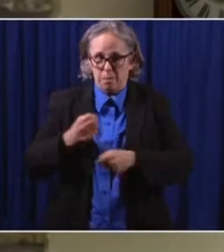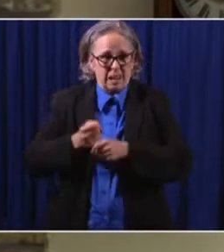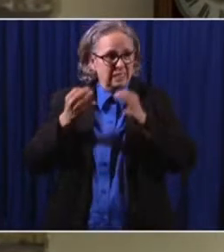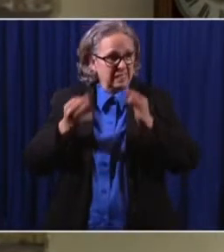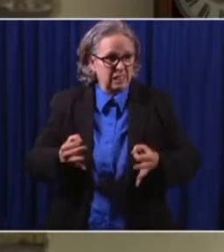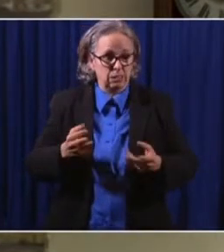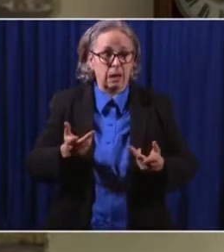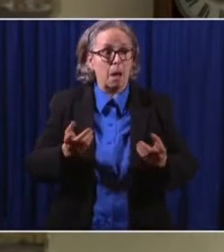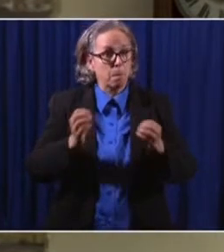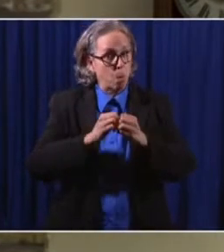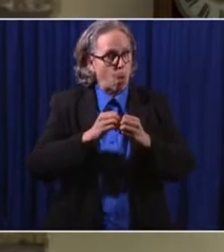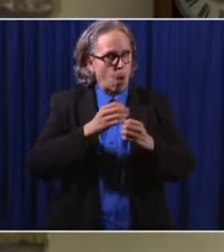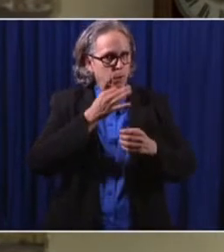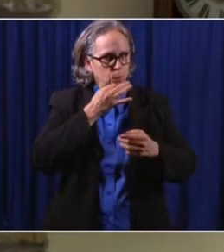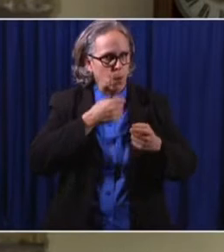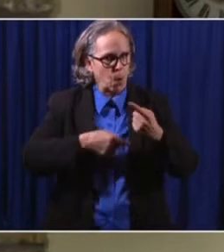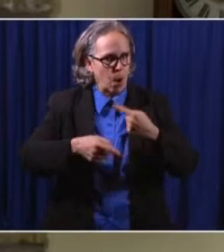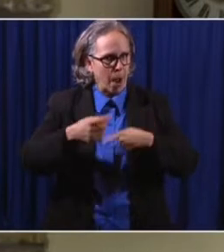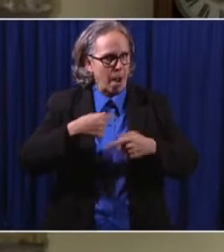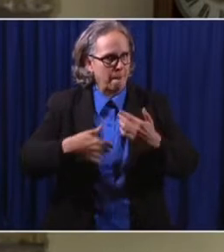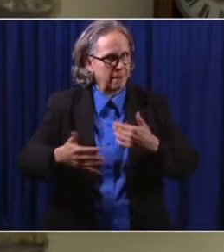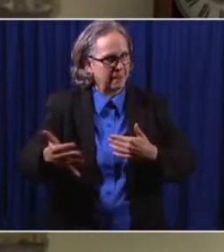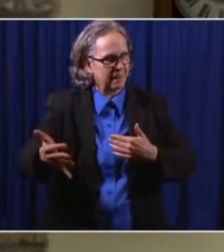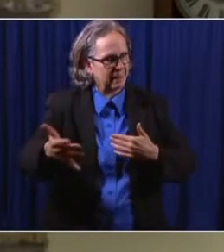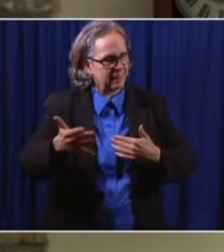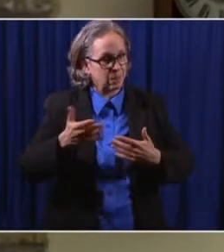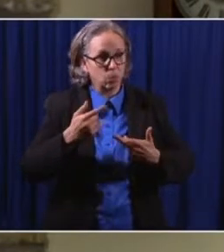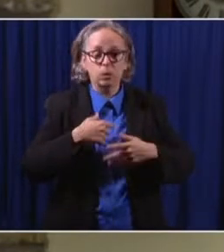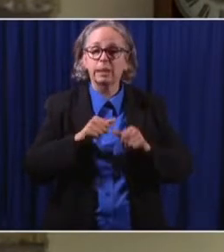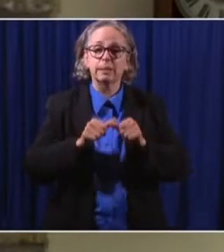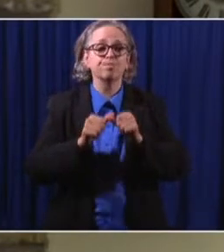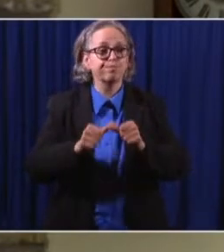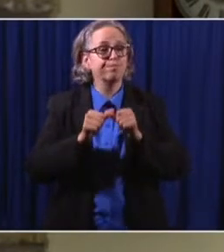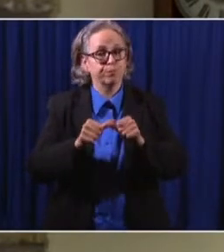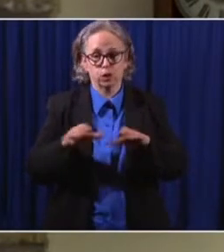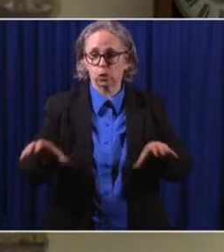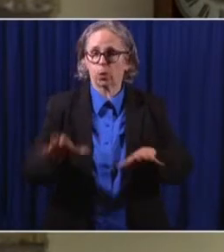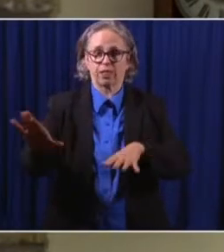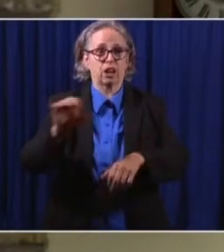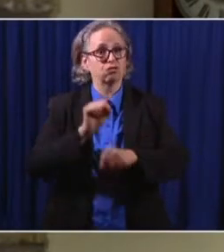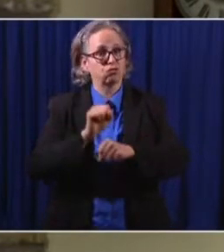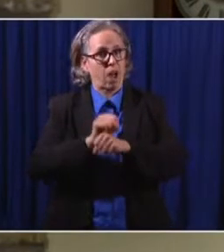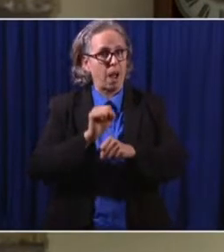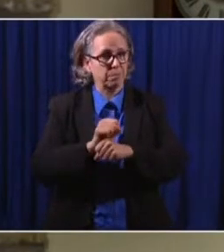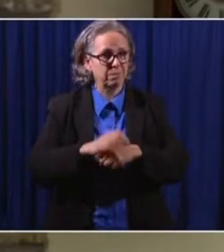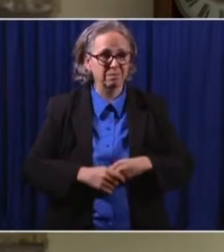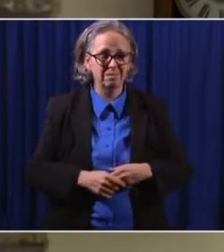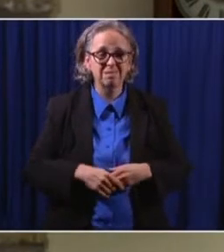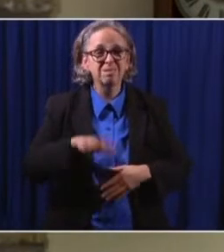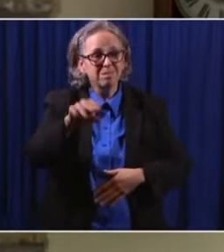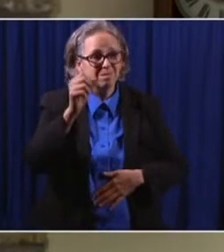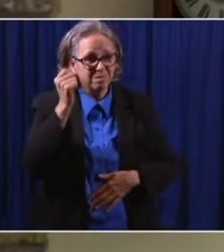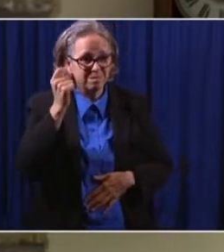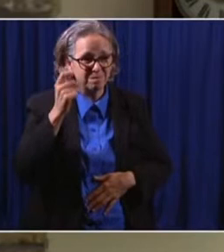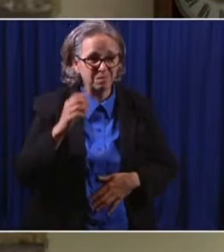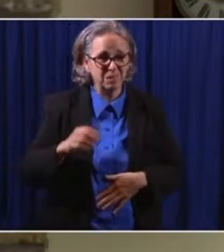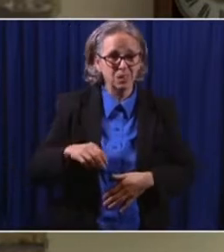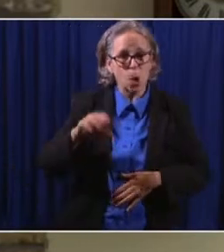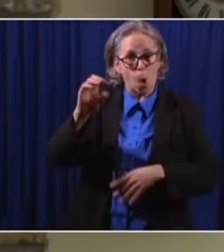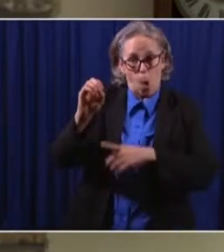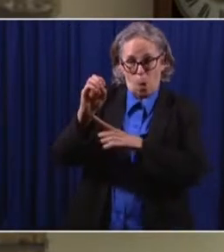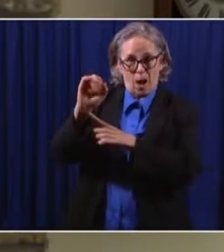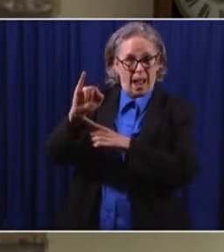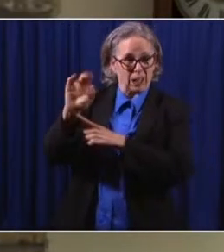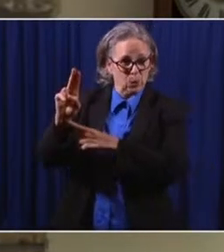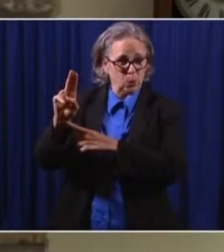to process those cases. But the investigative unit will continue to